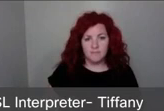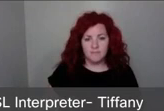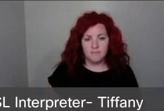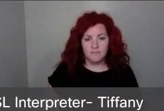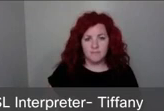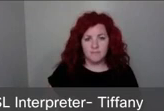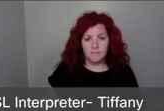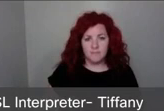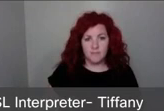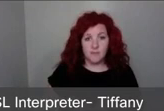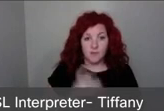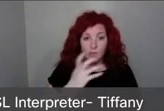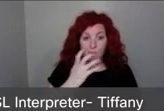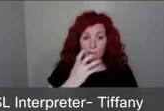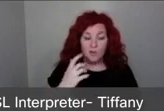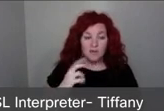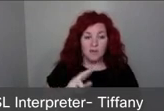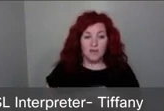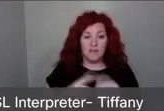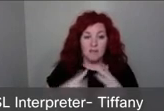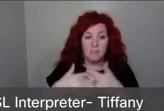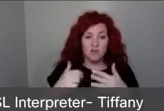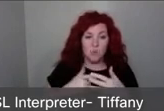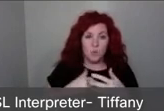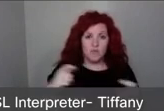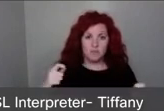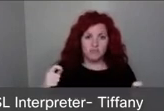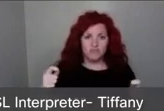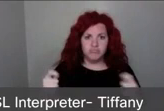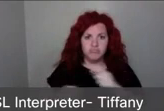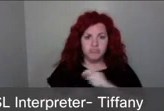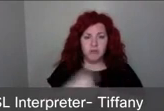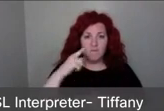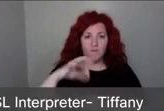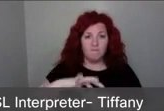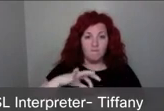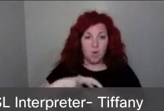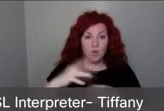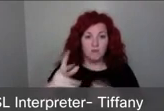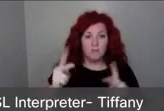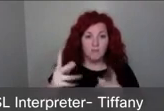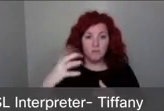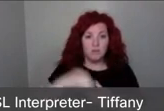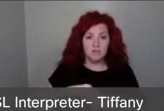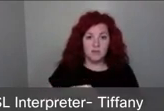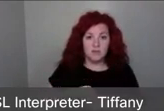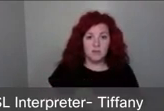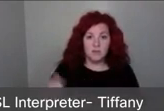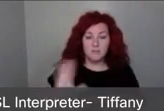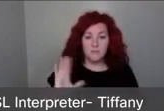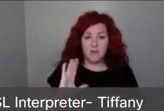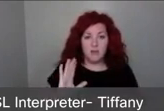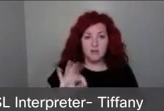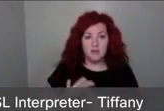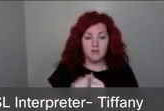We have come a long way as Native Americans in voter participation. The past election cycle,